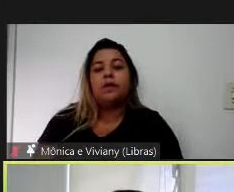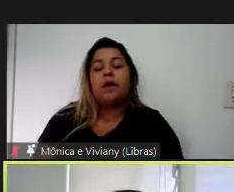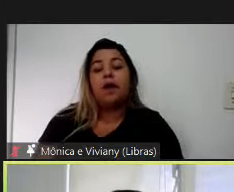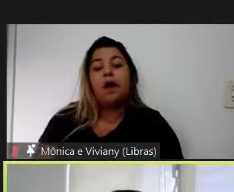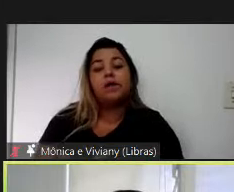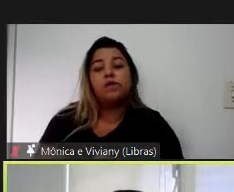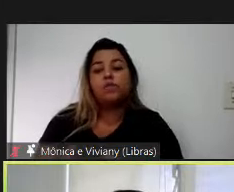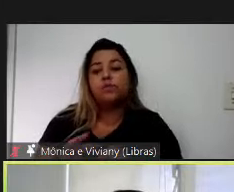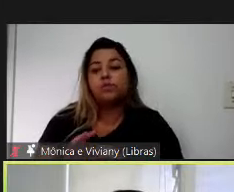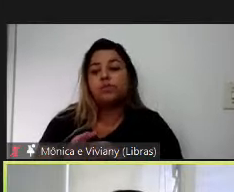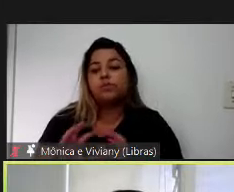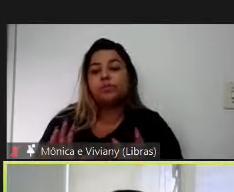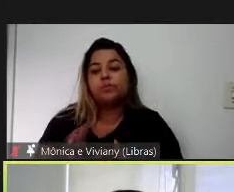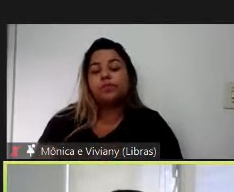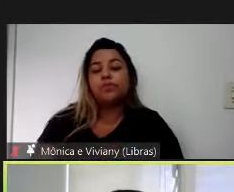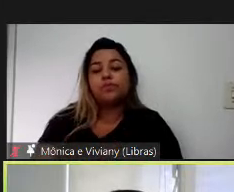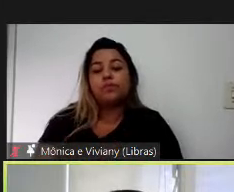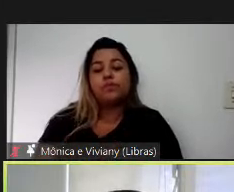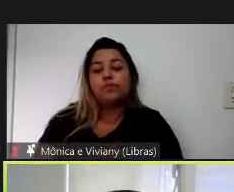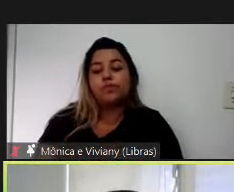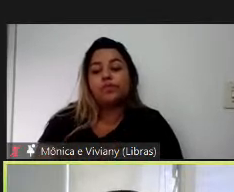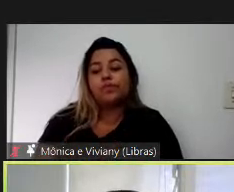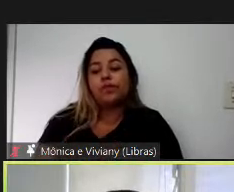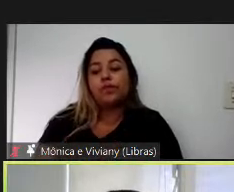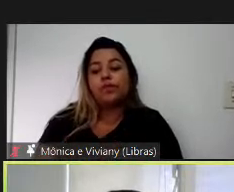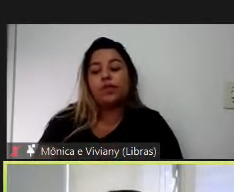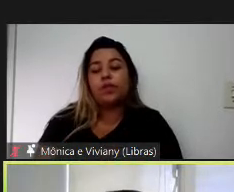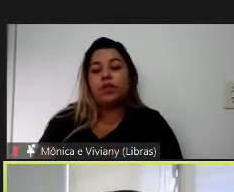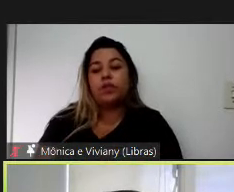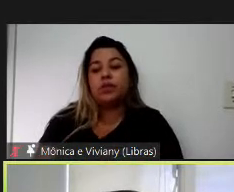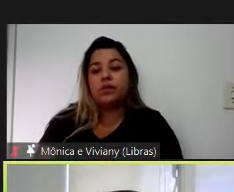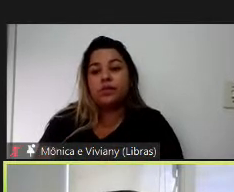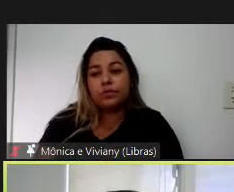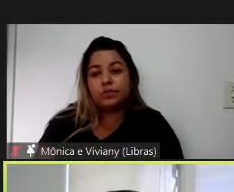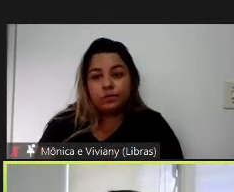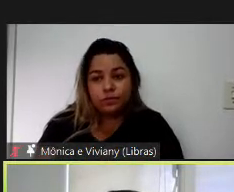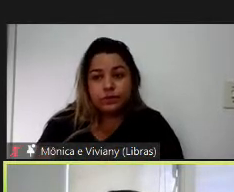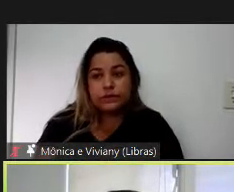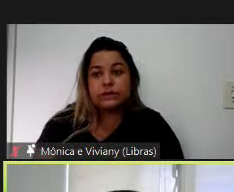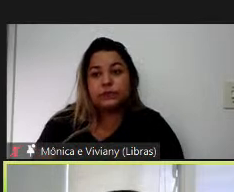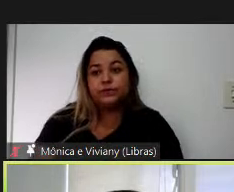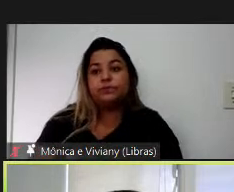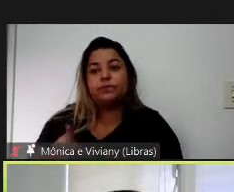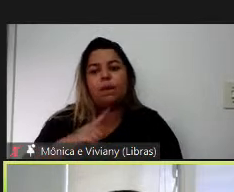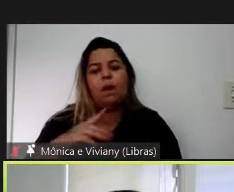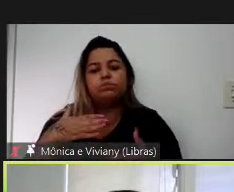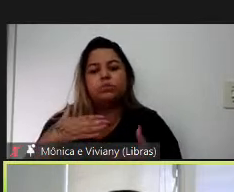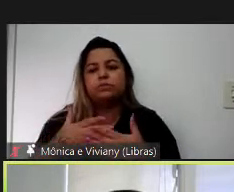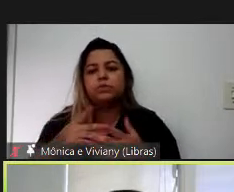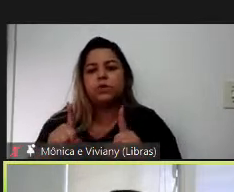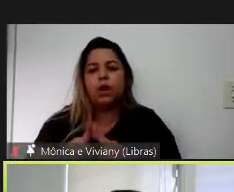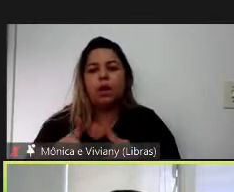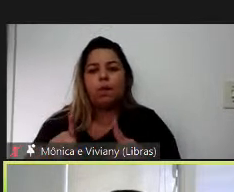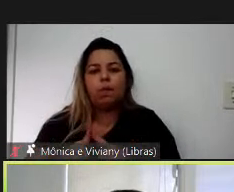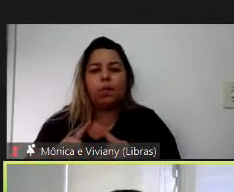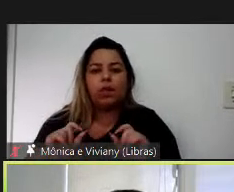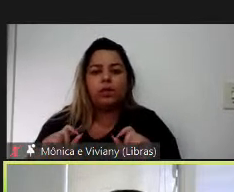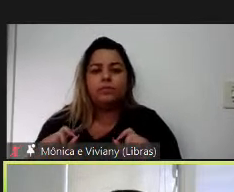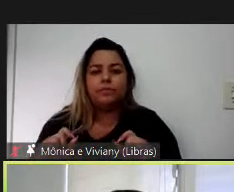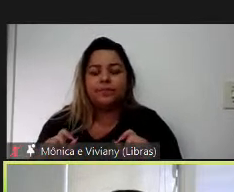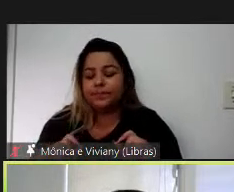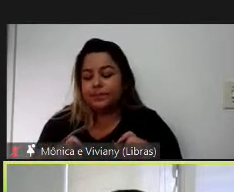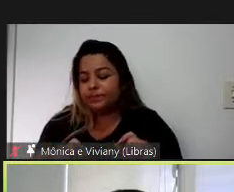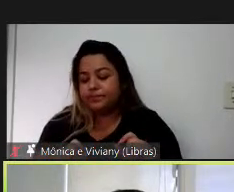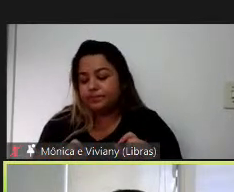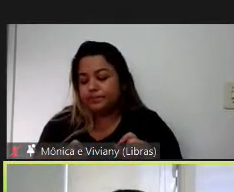alcohol and other drugs also. You can go to the next one, next. And now we're going to be in the DAPRAs taking